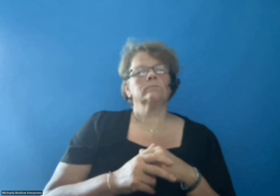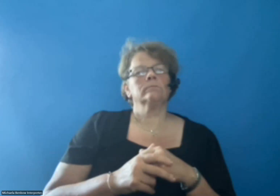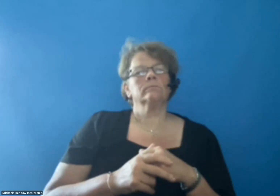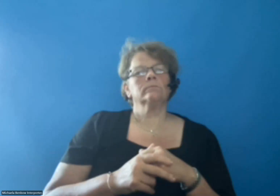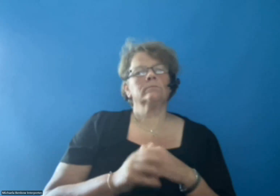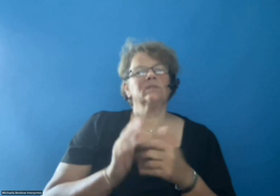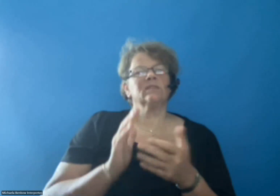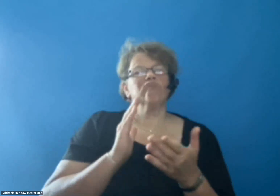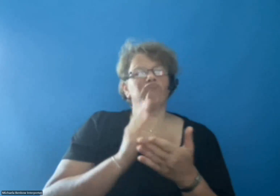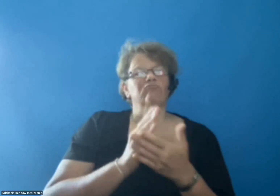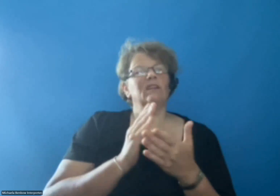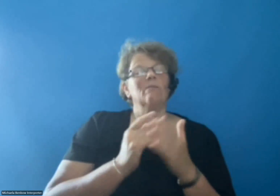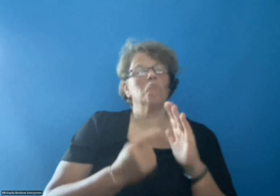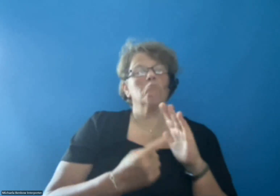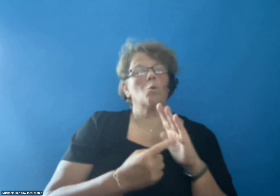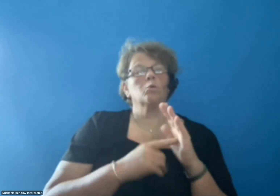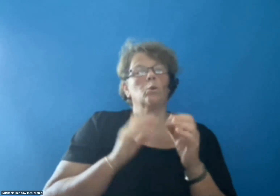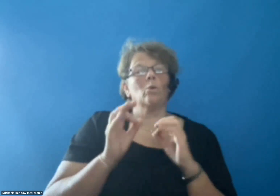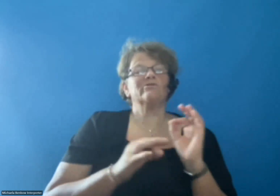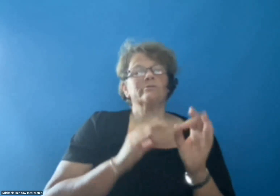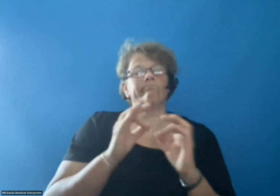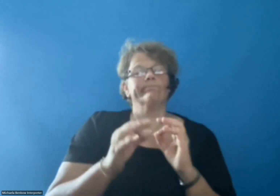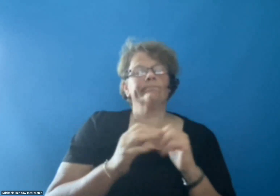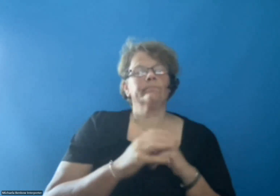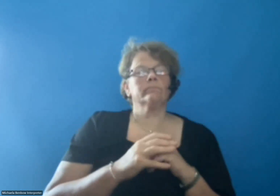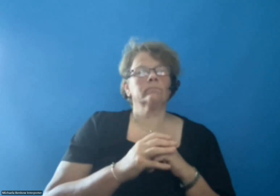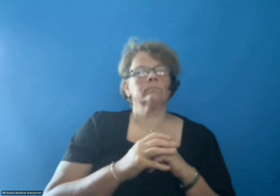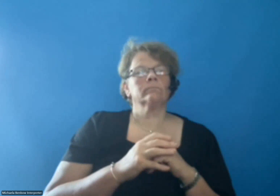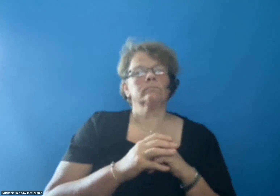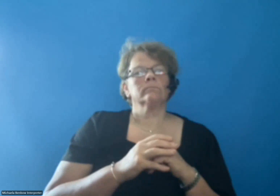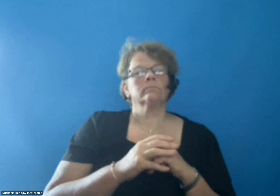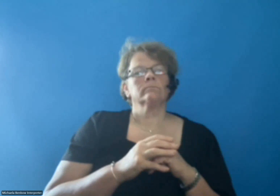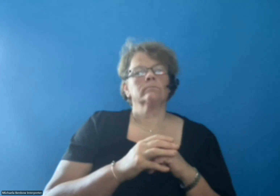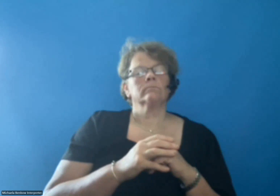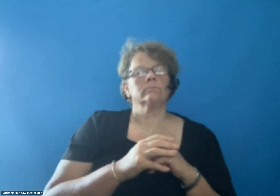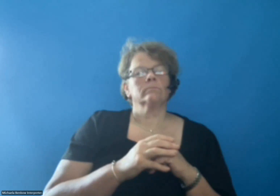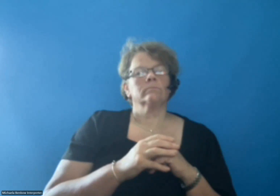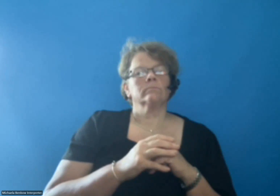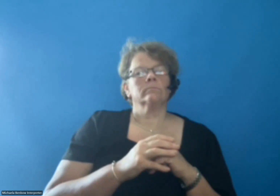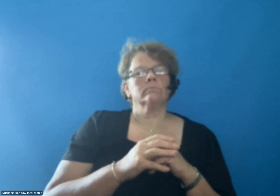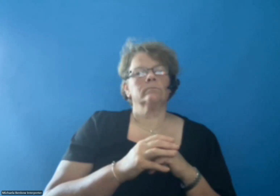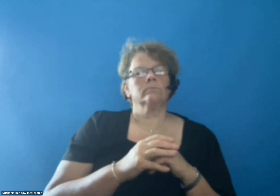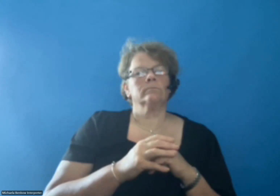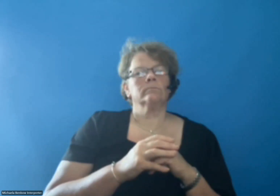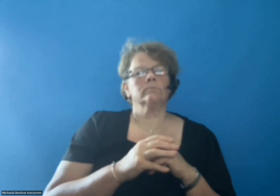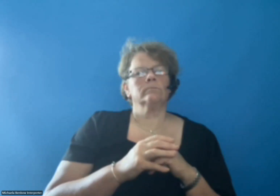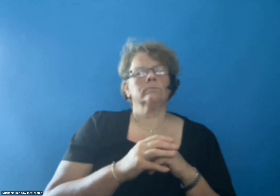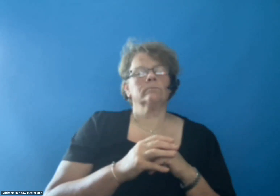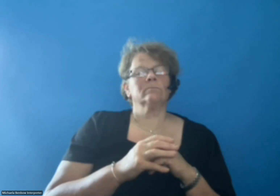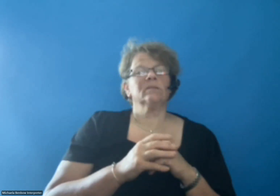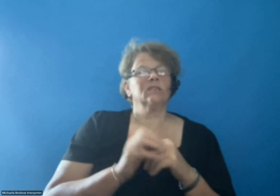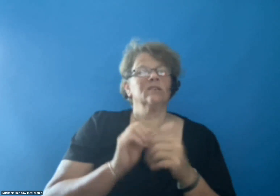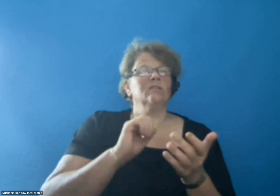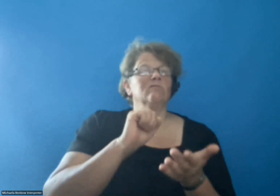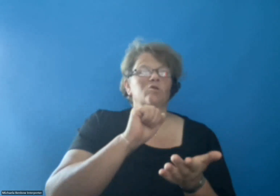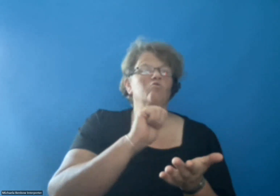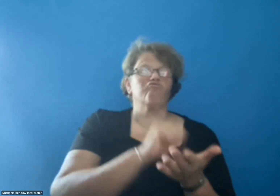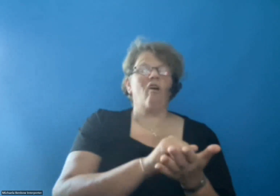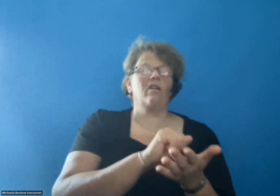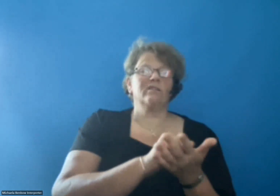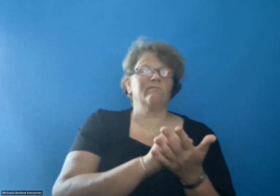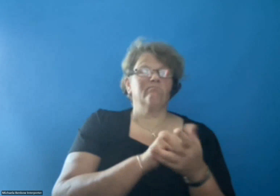really important question. So there's a range of areas, and absolutely, you're right, Stella. Those